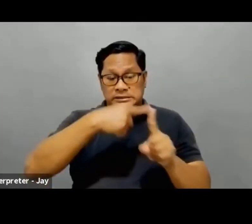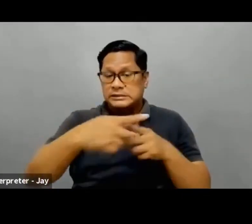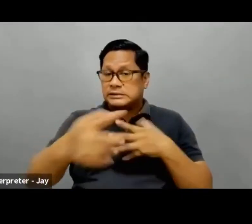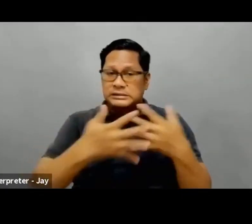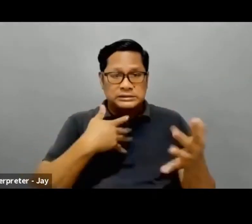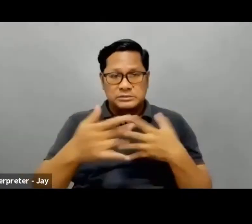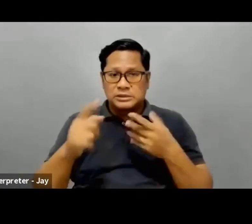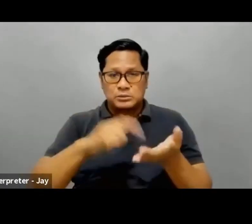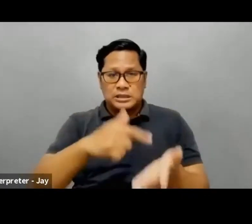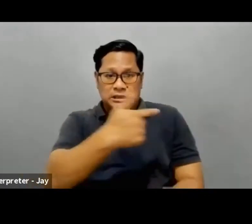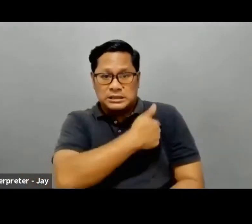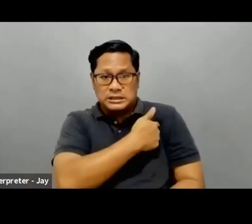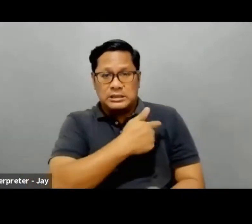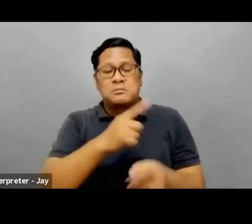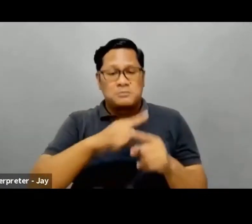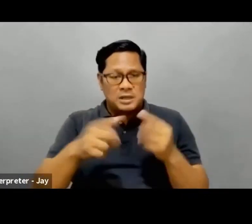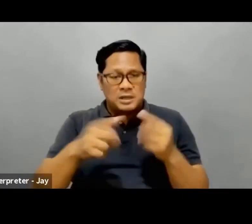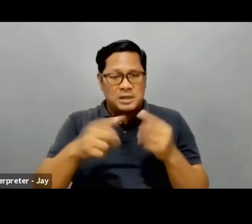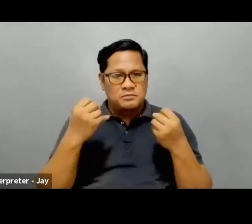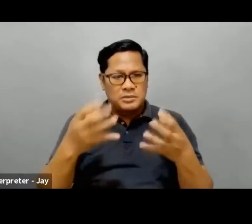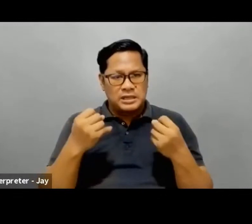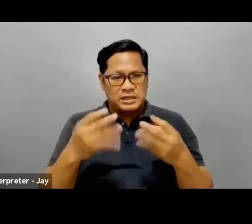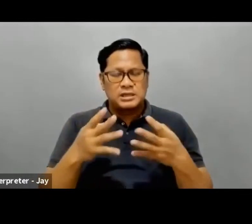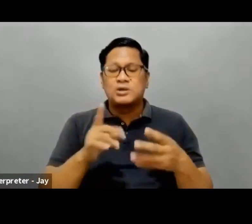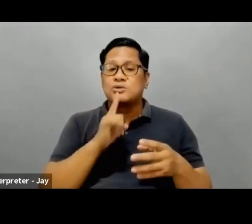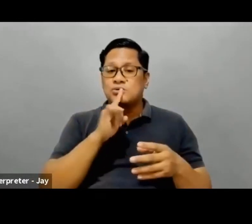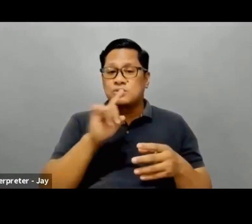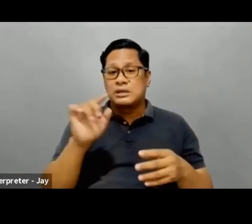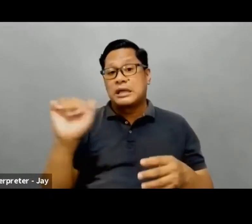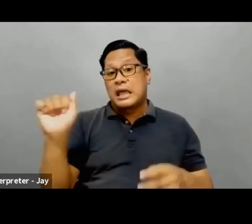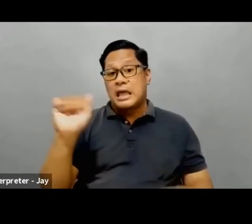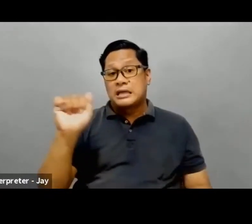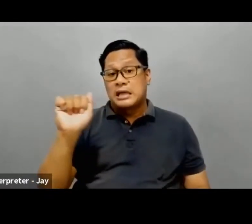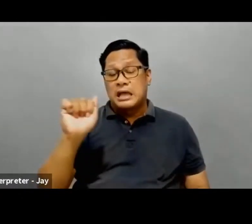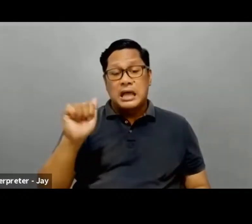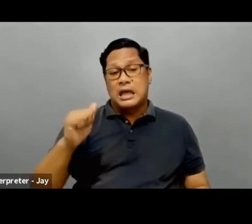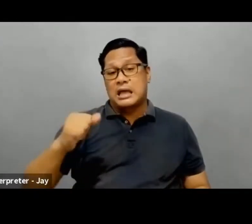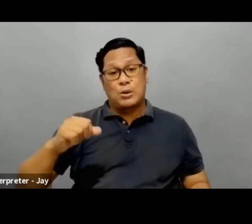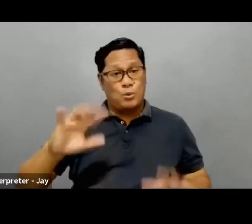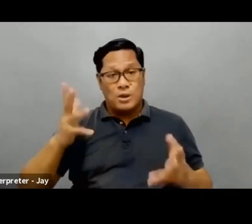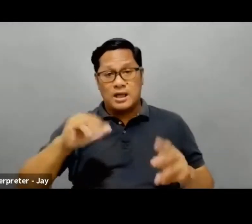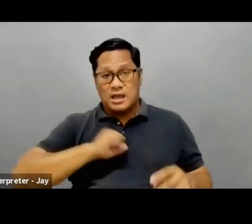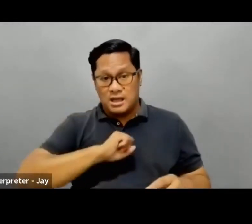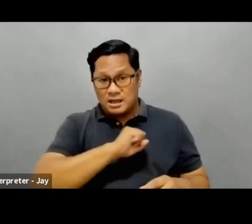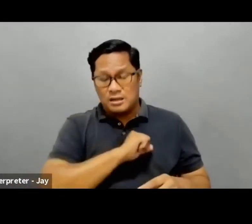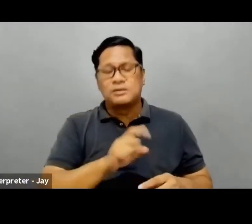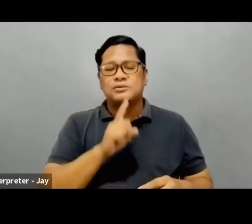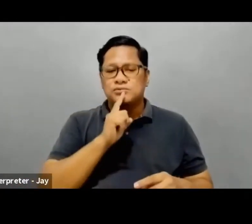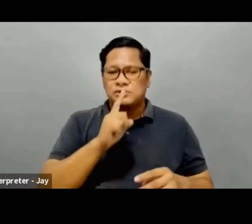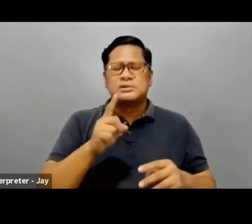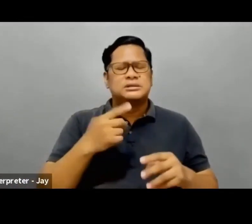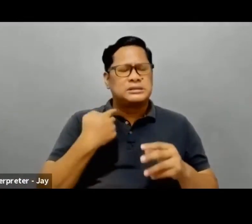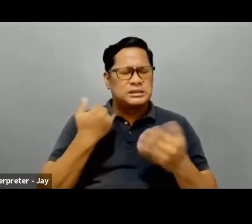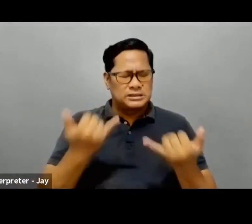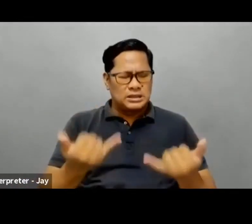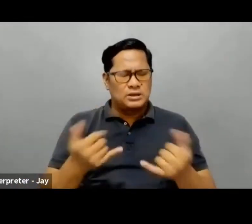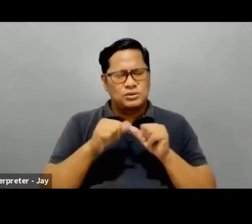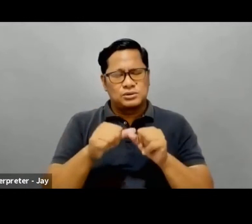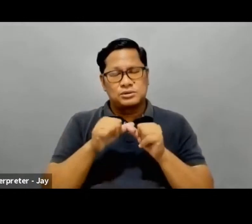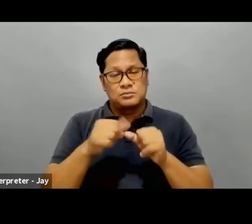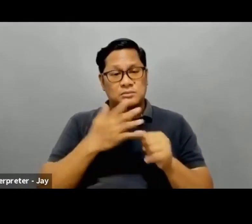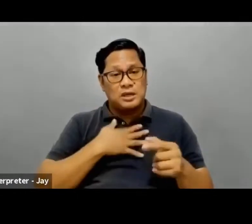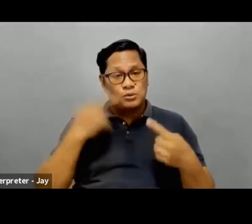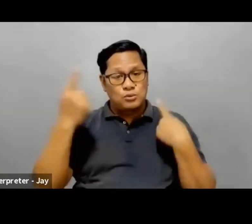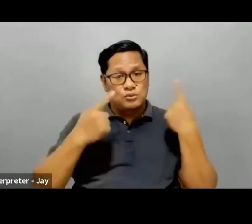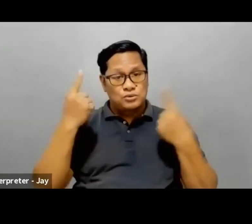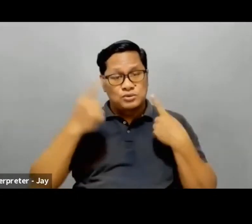being vaccinated. But majority are asymptomatic. No? I cannot give the numbers because they're still ongoing. My concern is